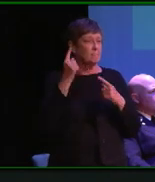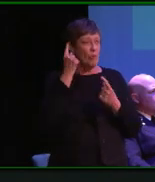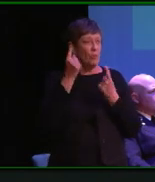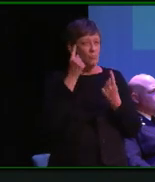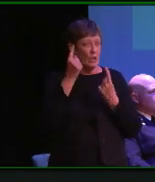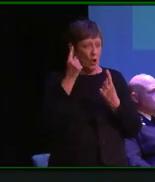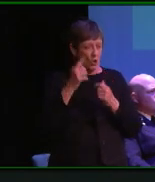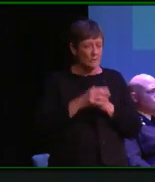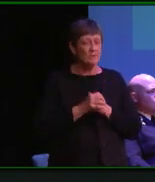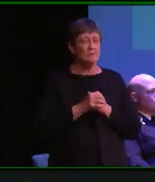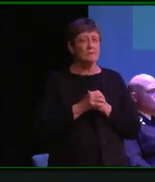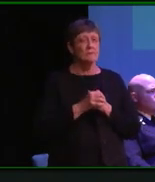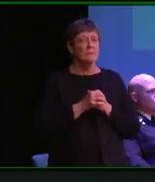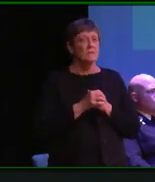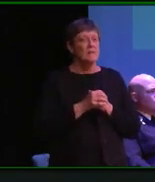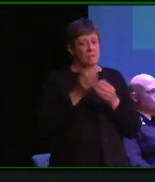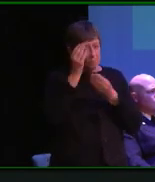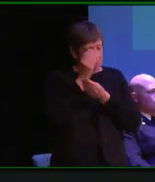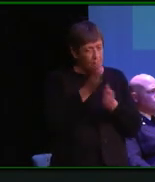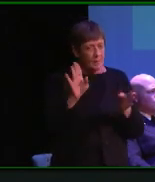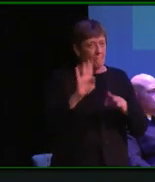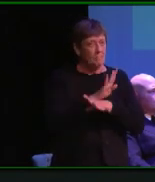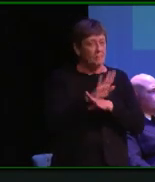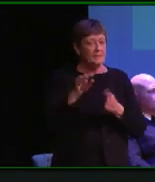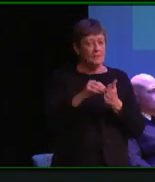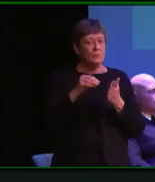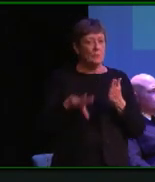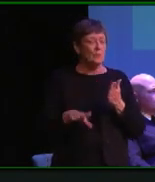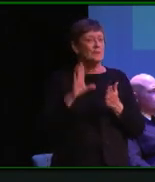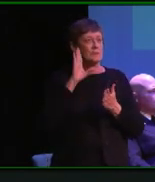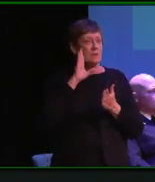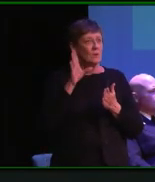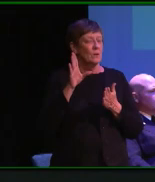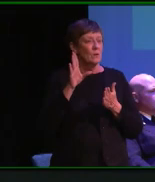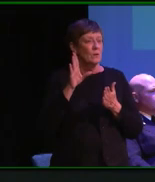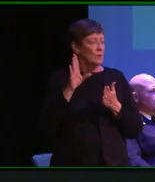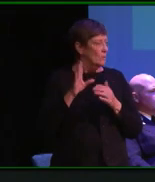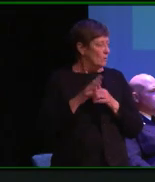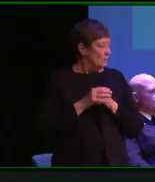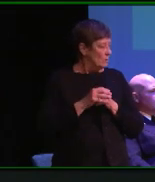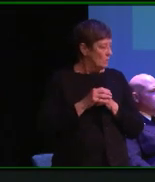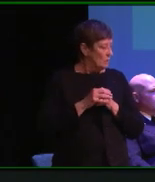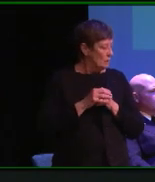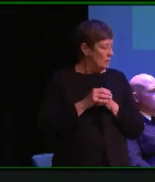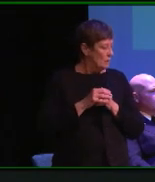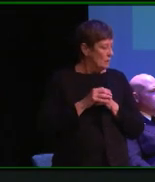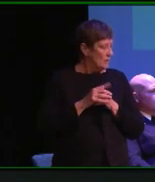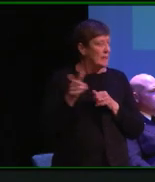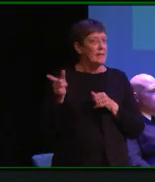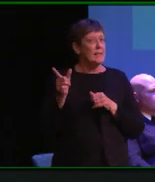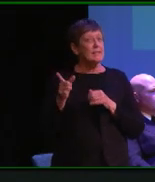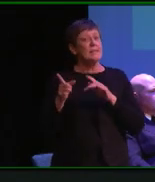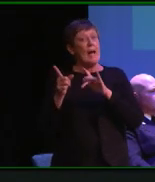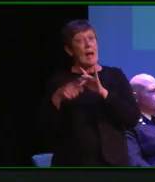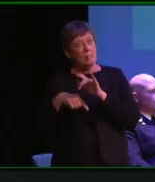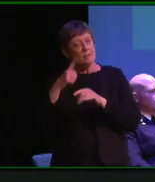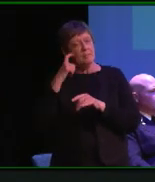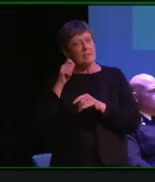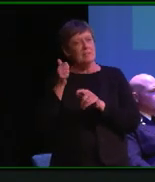should inform the business students he's unavoidably absent because he's attending his graduation in